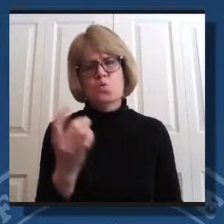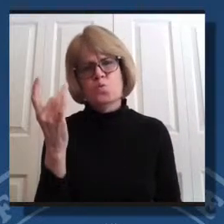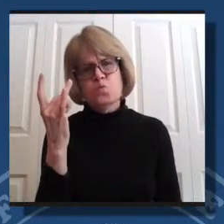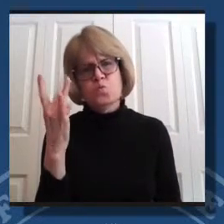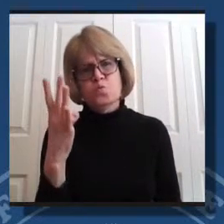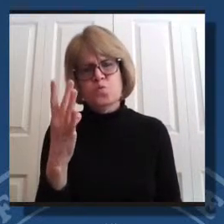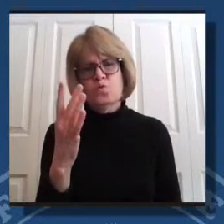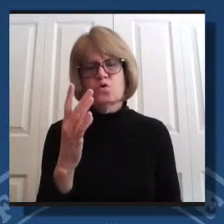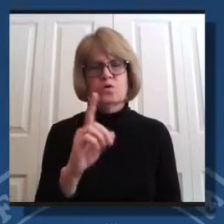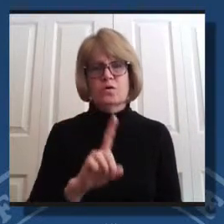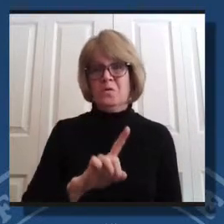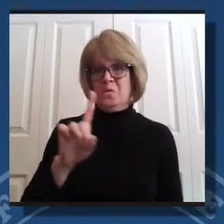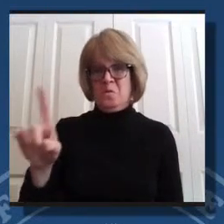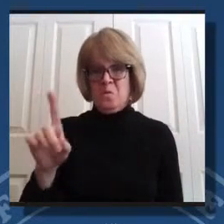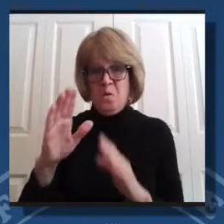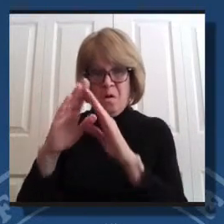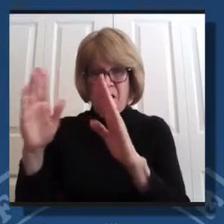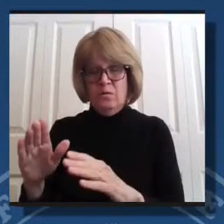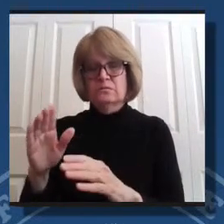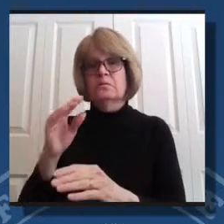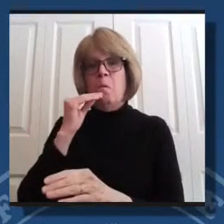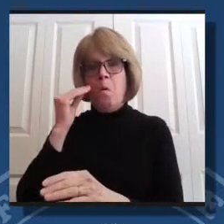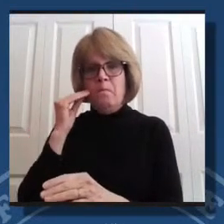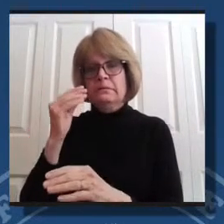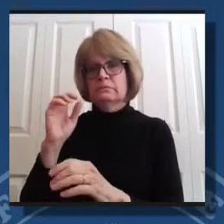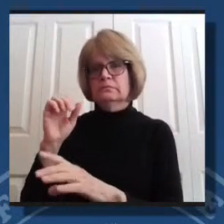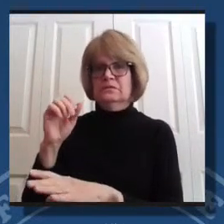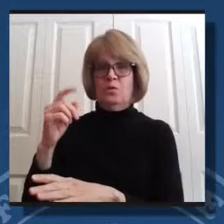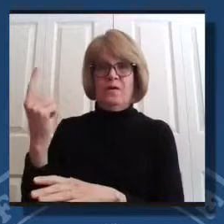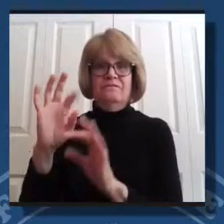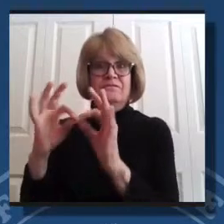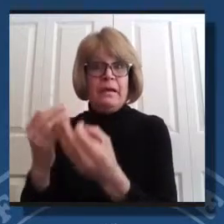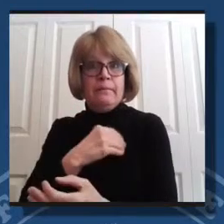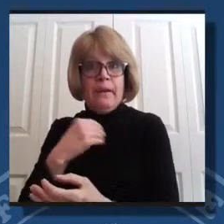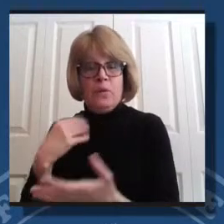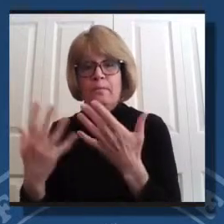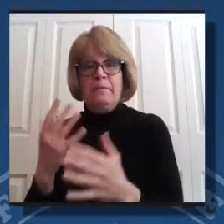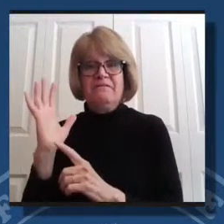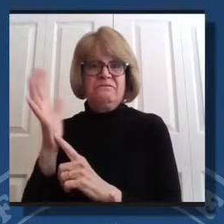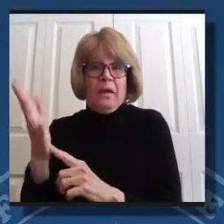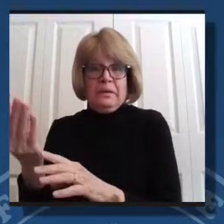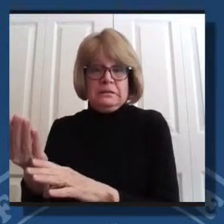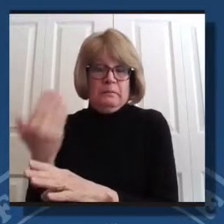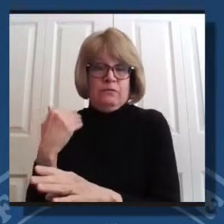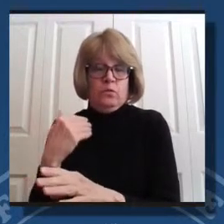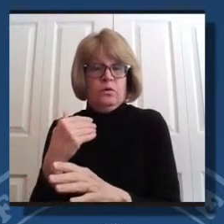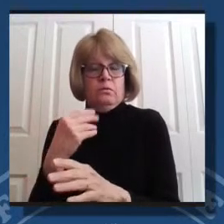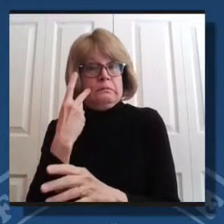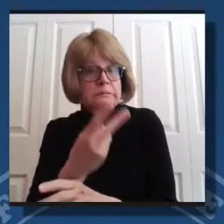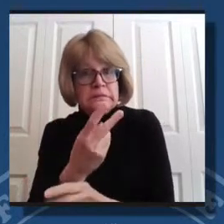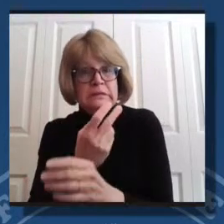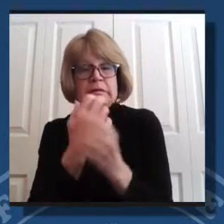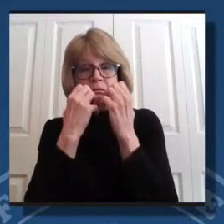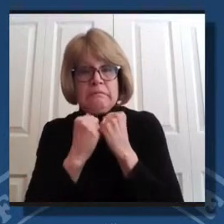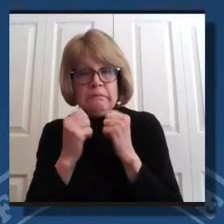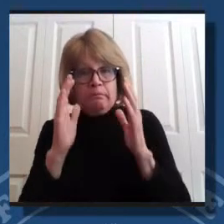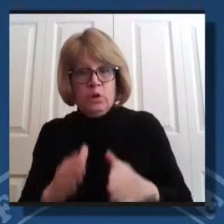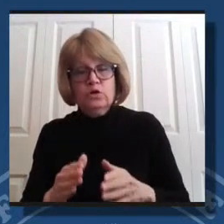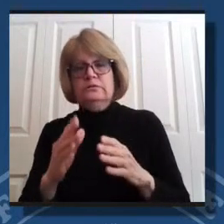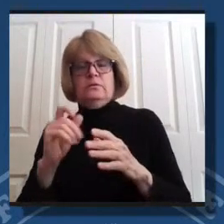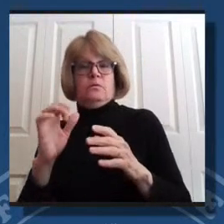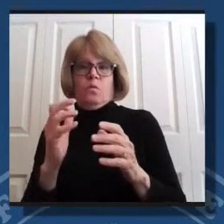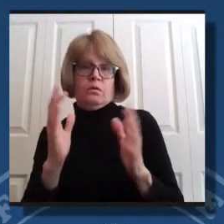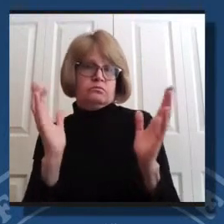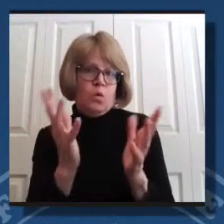go to a home and say to a family member who just 5 minutes ago might have seen their loved one or talked with them or planned to have dinner with them the next day that they're